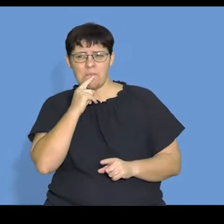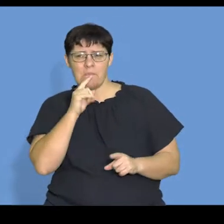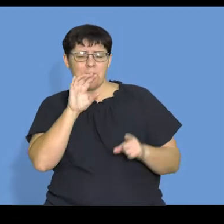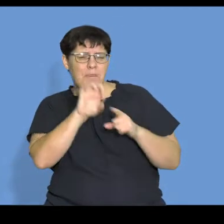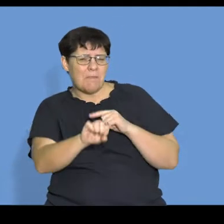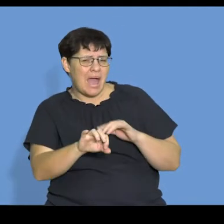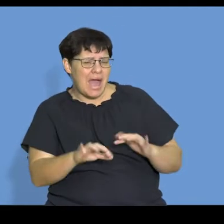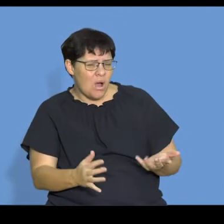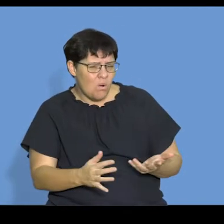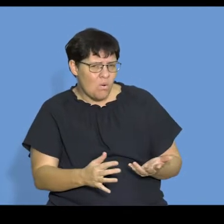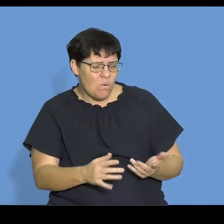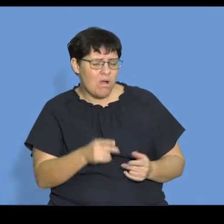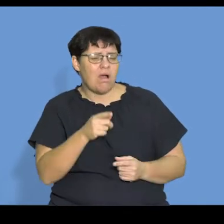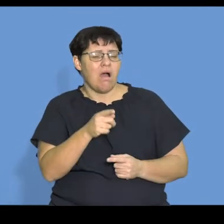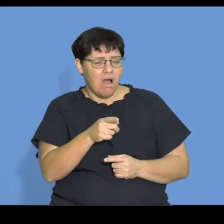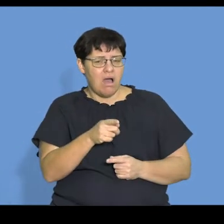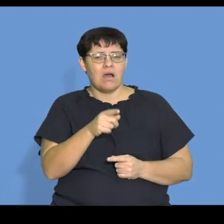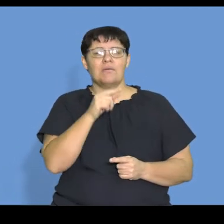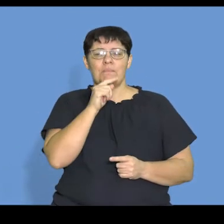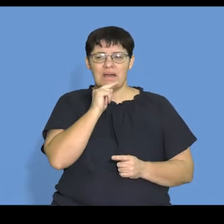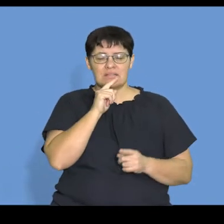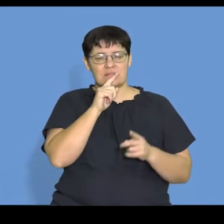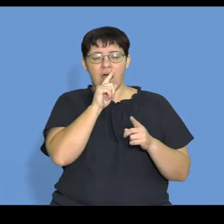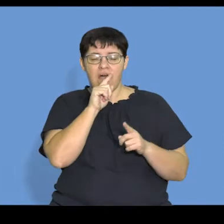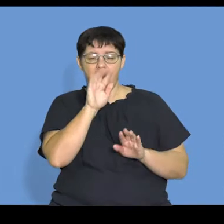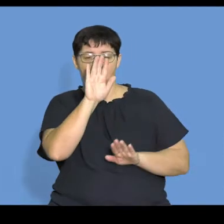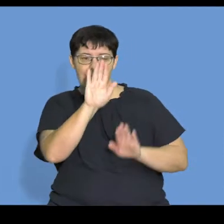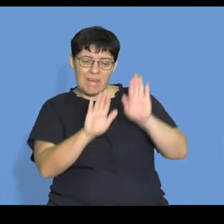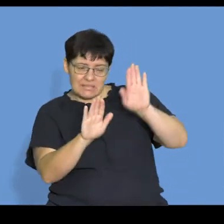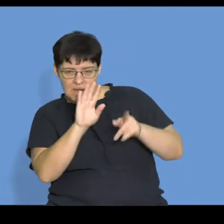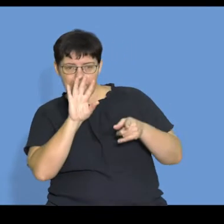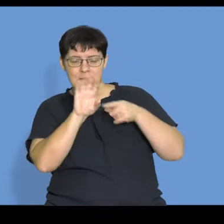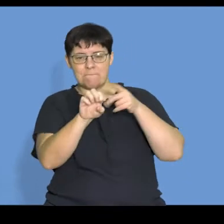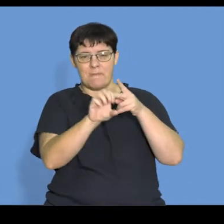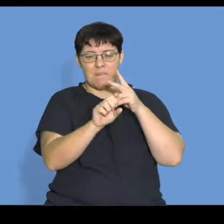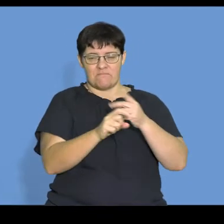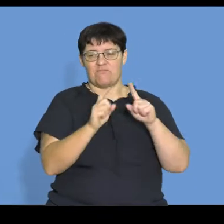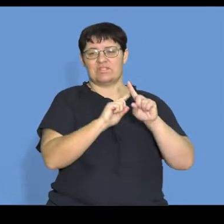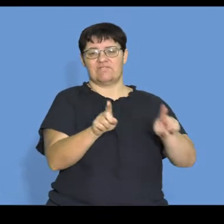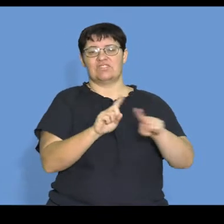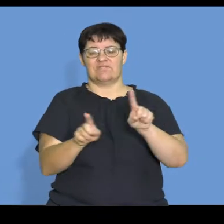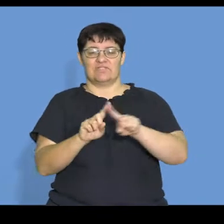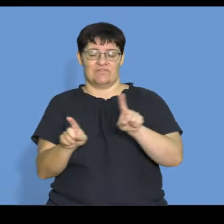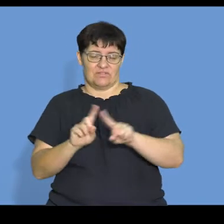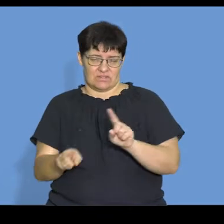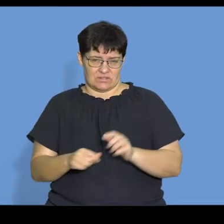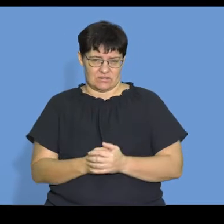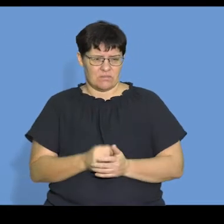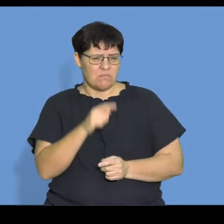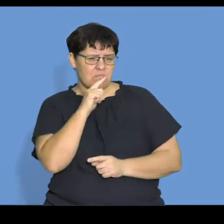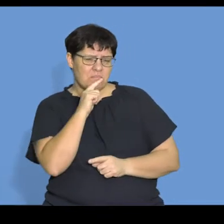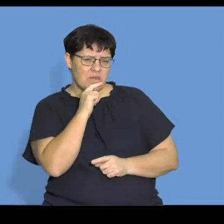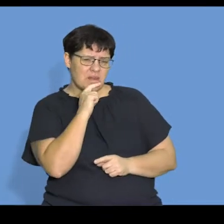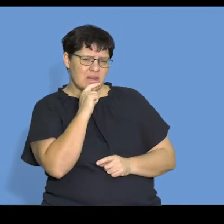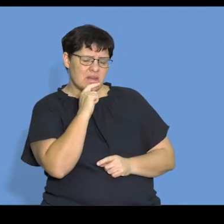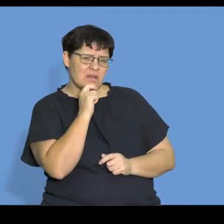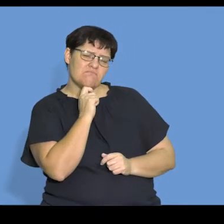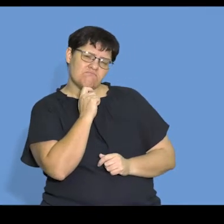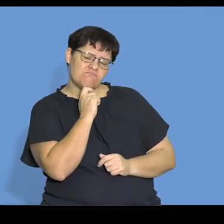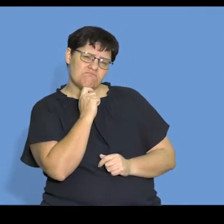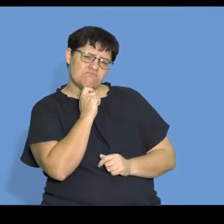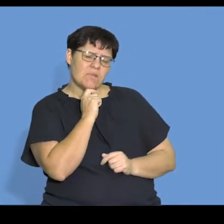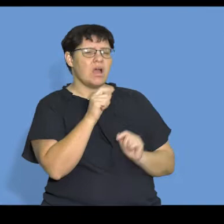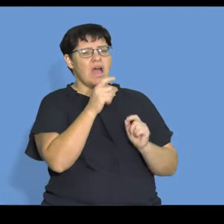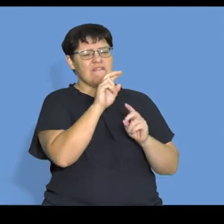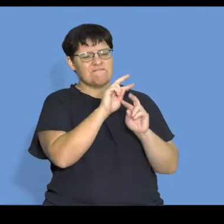the different types of factorizing. So firstly, you need to look at, are the exponents decreasing of the